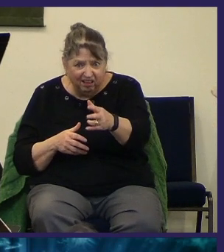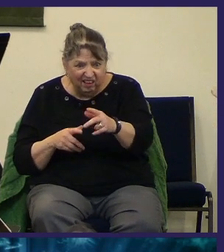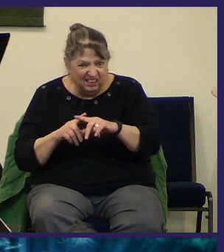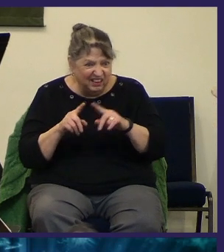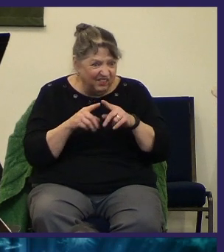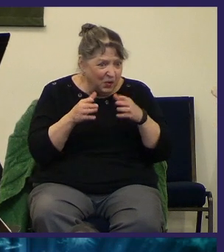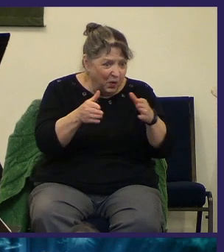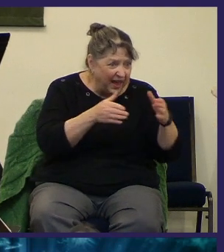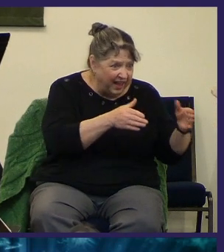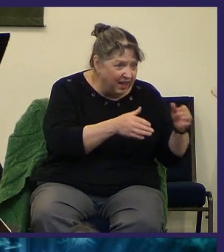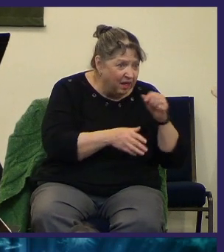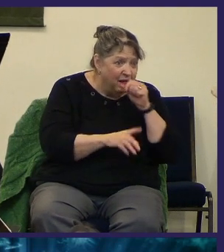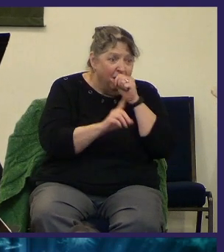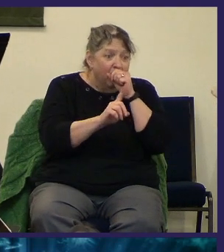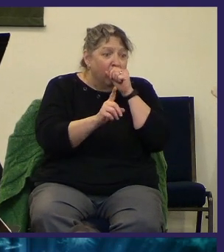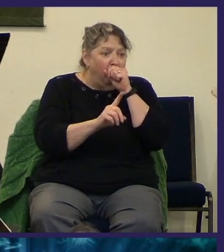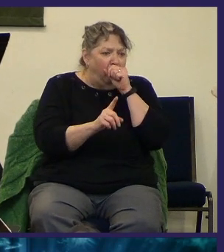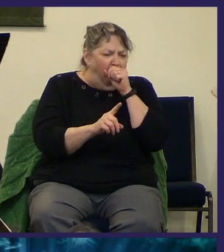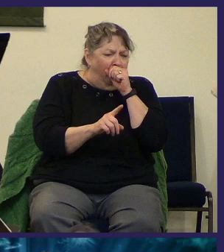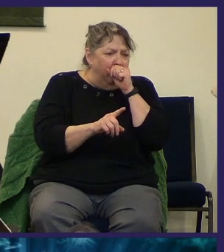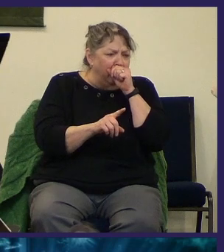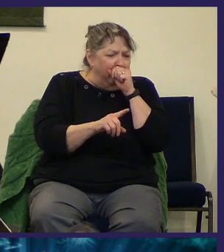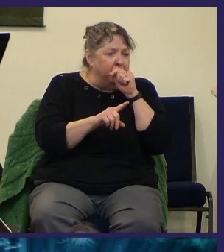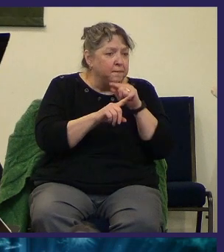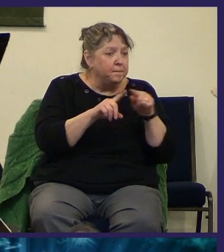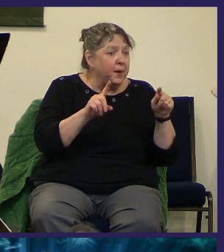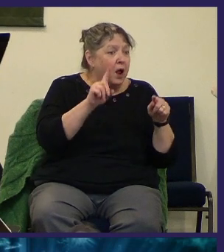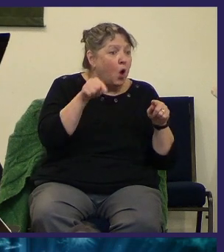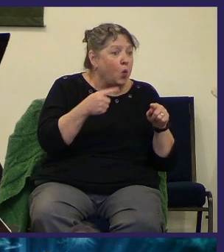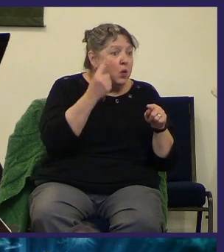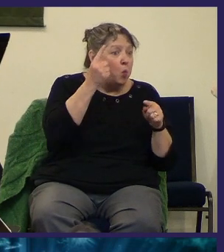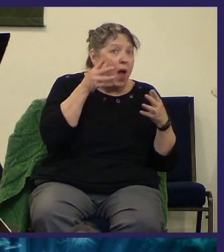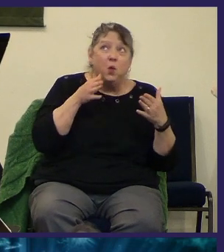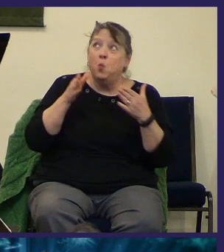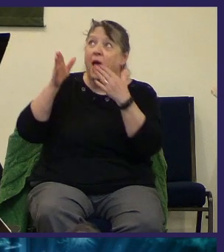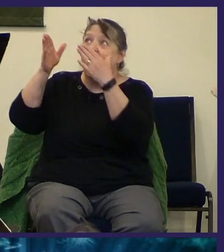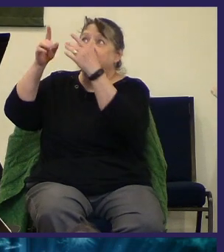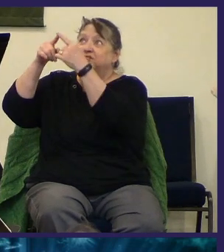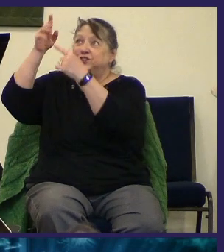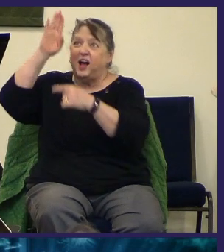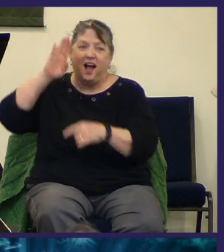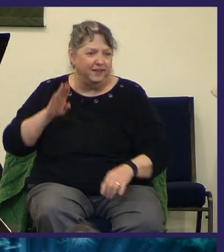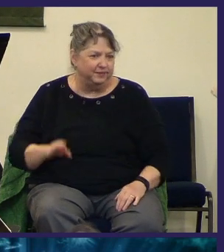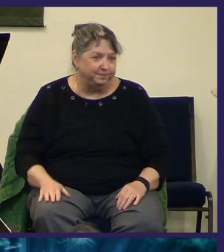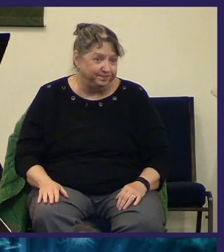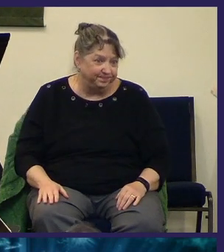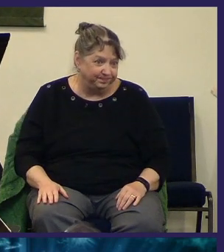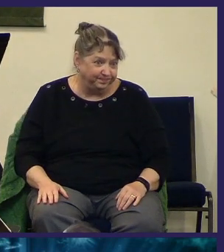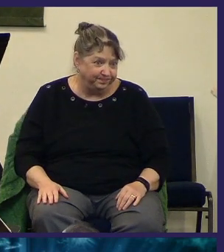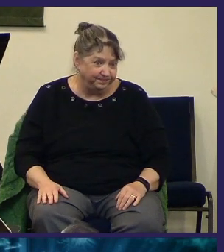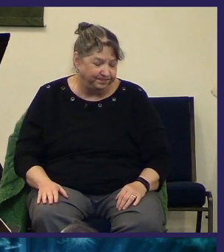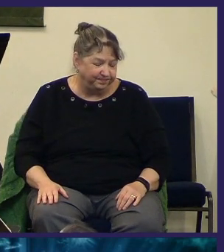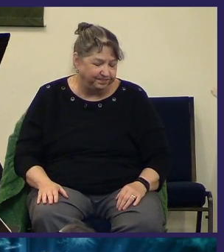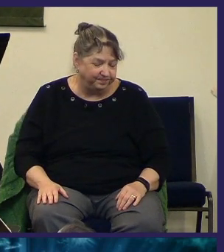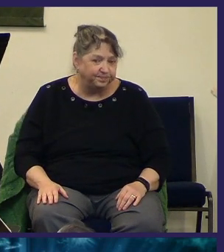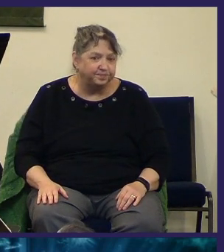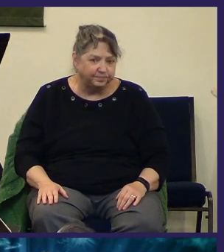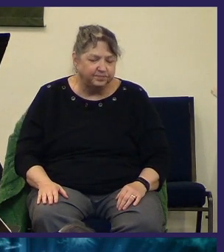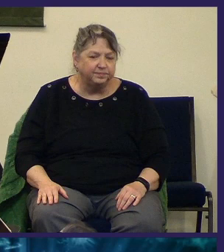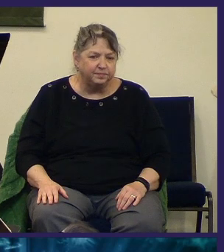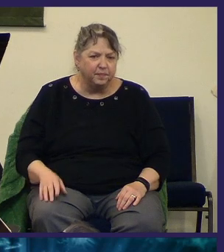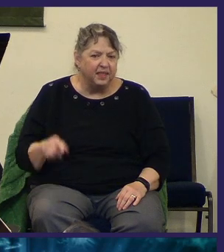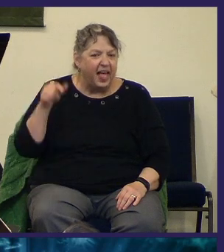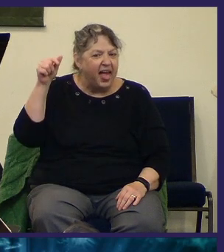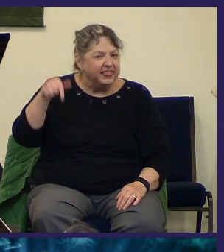i like to call them seeds as we're handing out new testaments we're casting